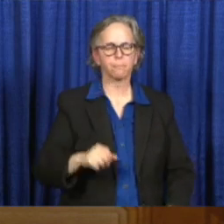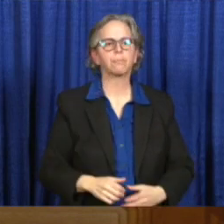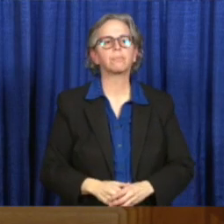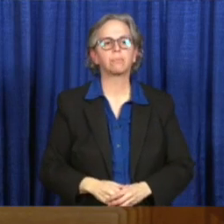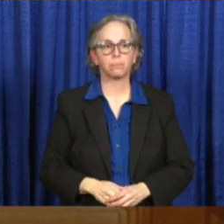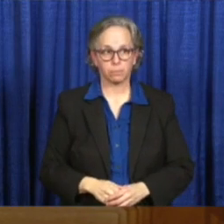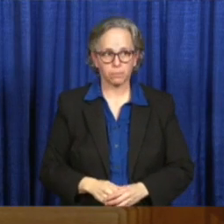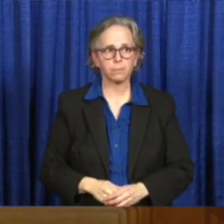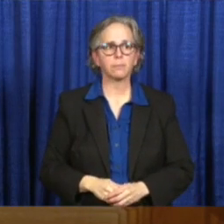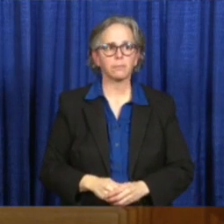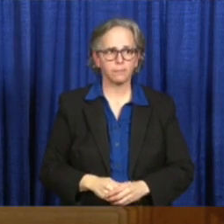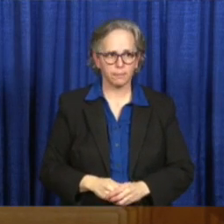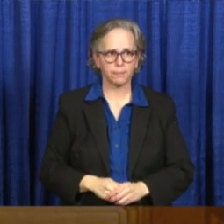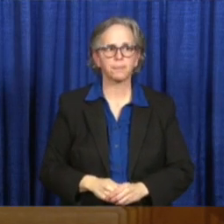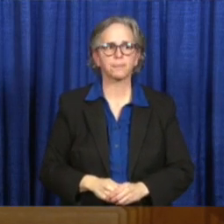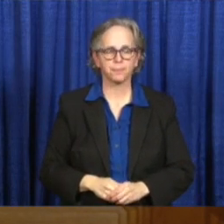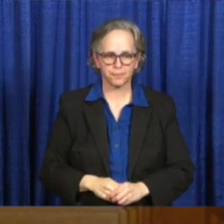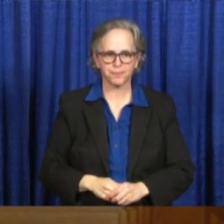up,